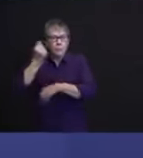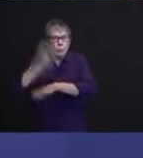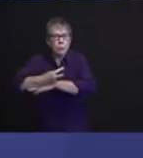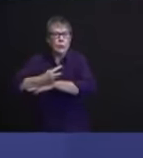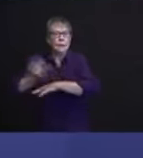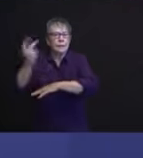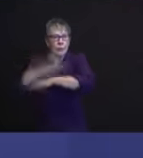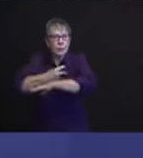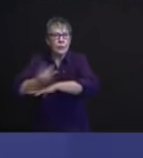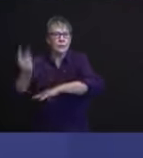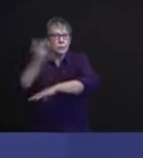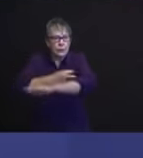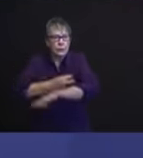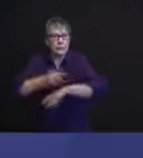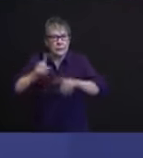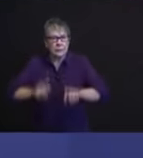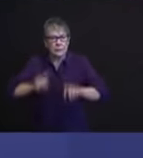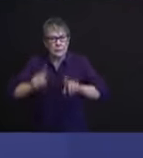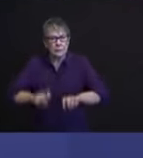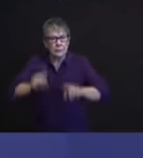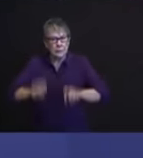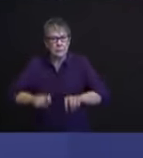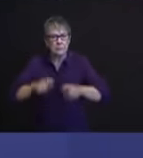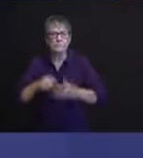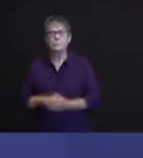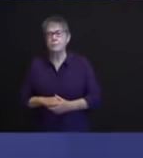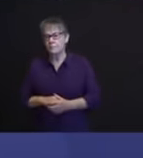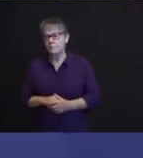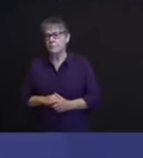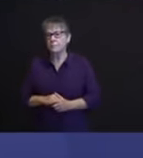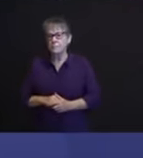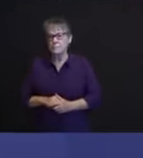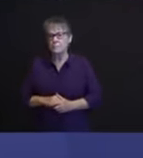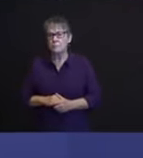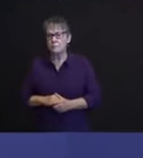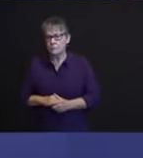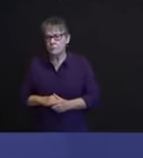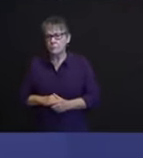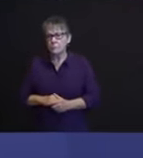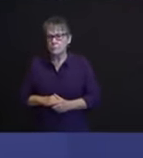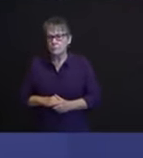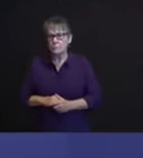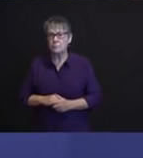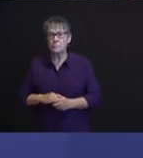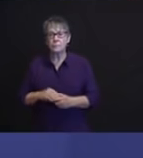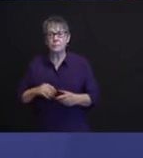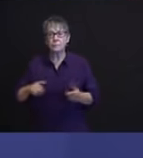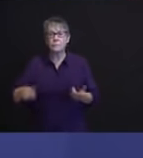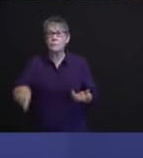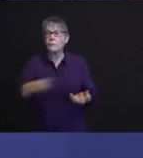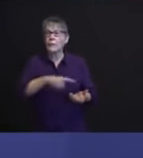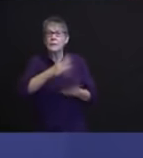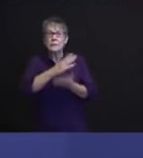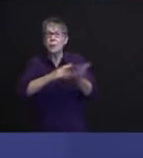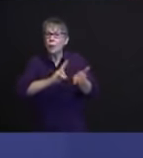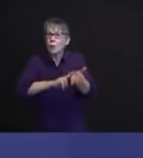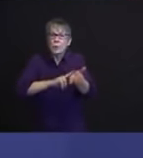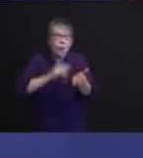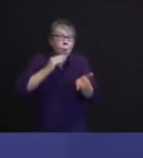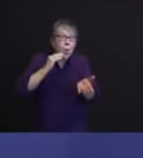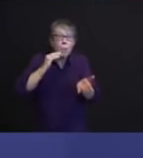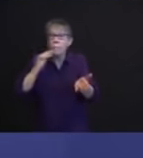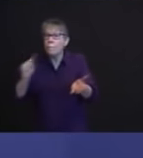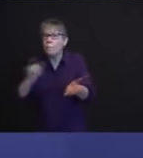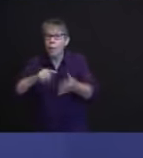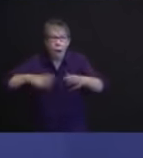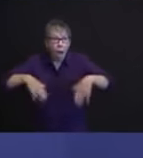hours after the last shift they worked. Facilities that have not received their Binax Now tests from the Department as of today and that possess